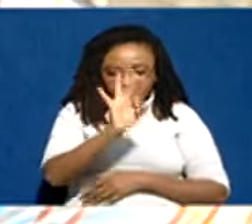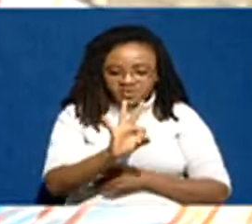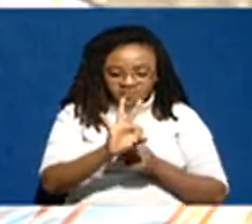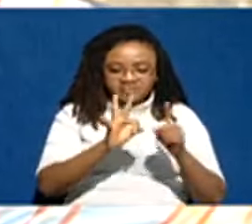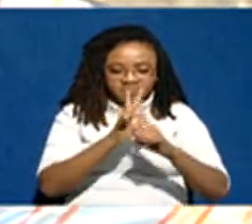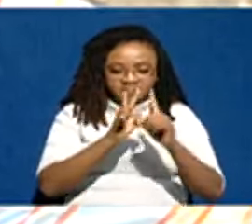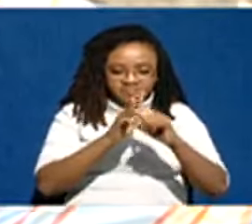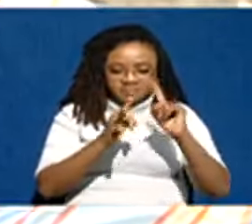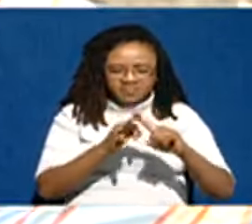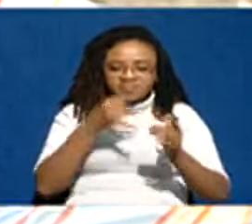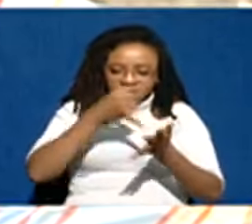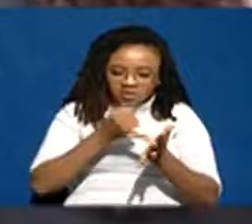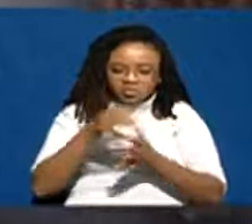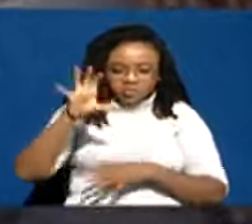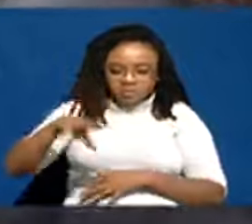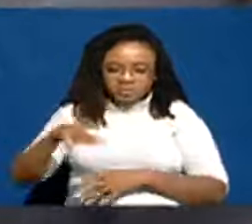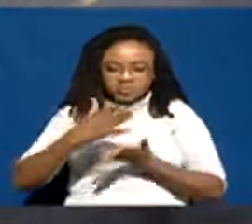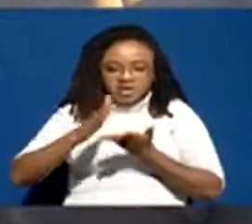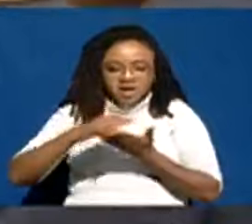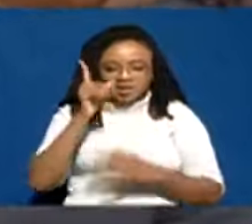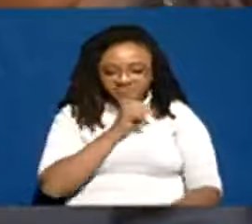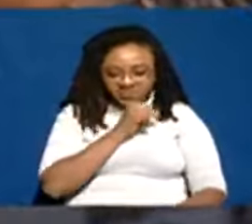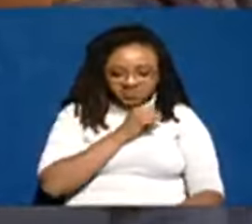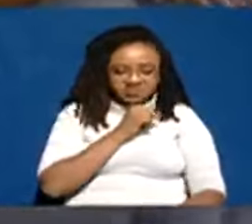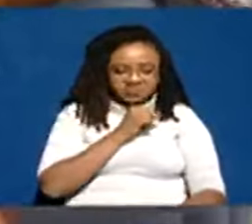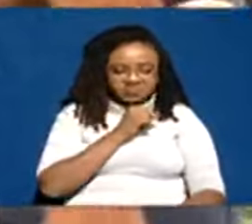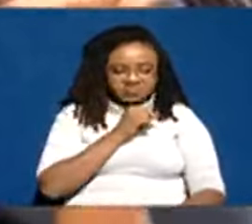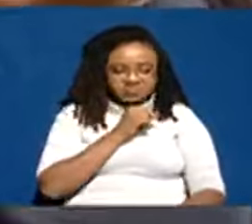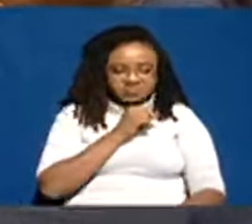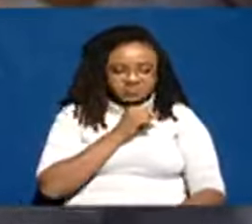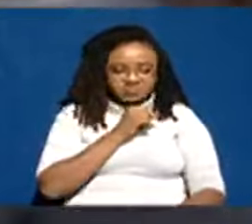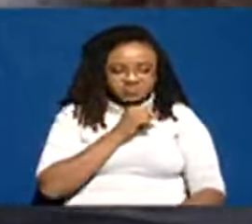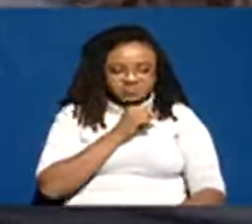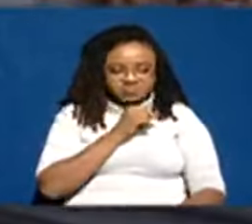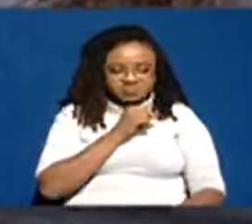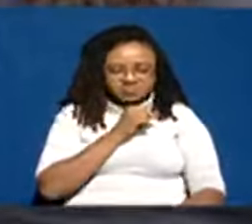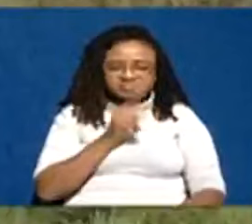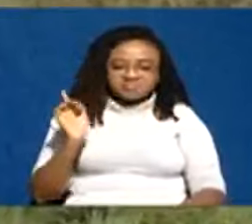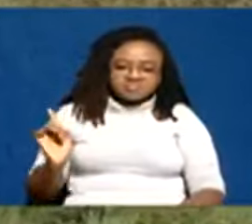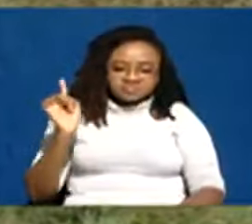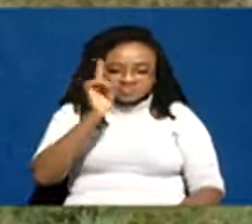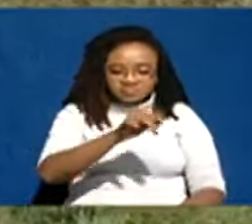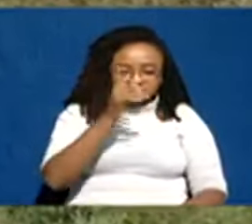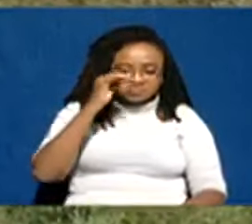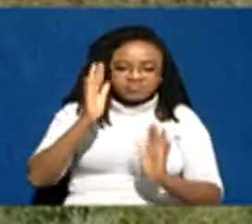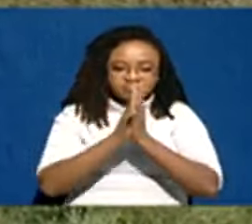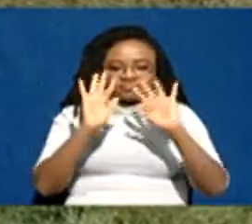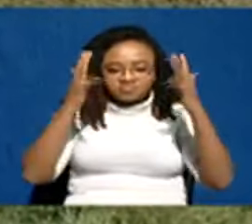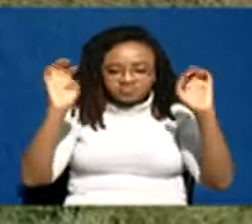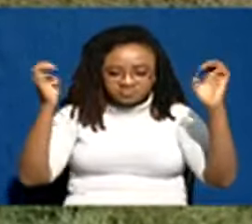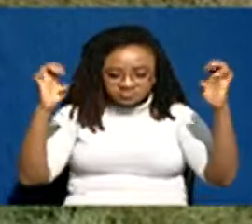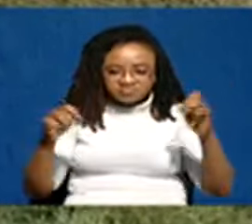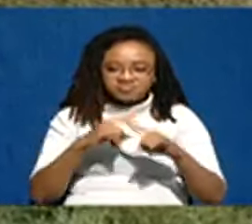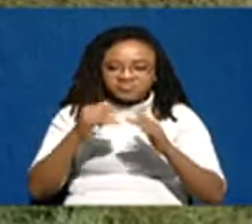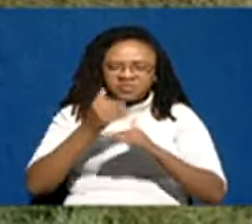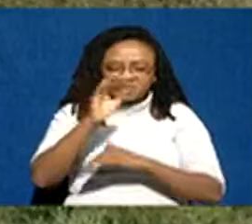the ill-fated 14-seater matatu that was hit by the lorry. Their Easter festivities ended on a tragic note,